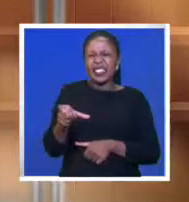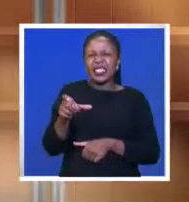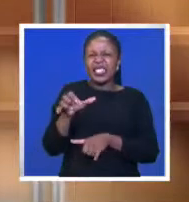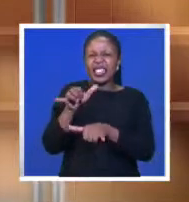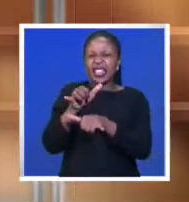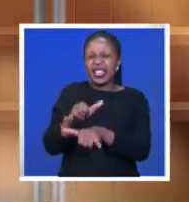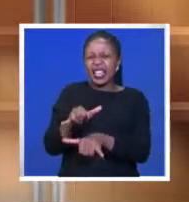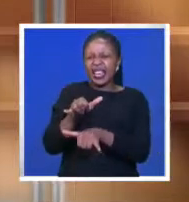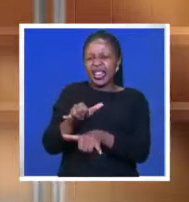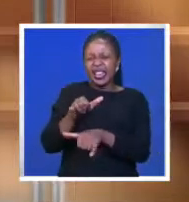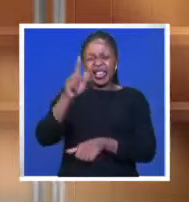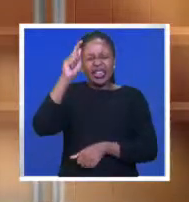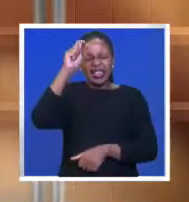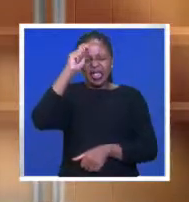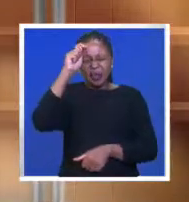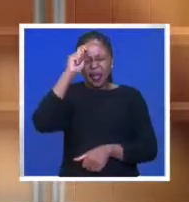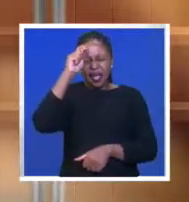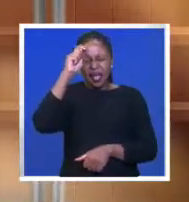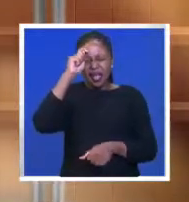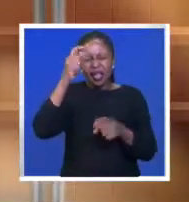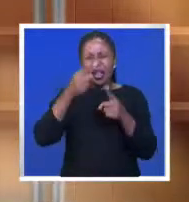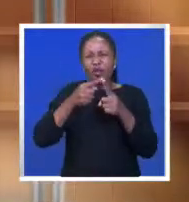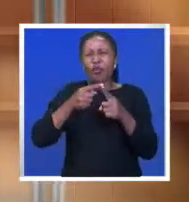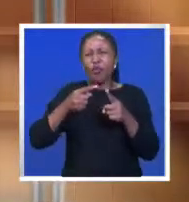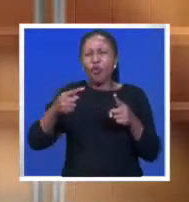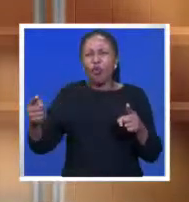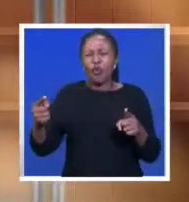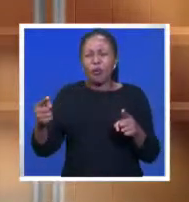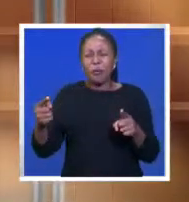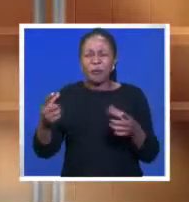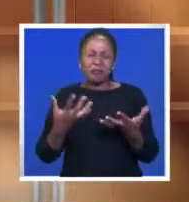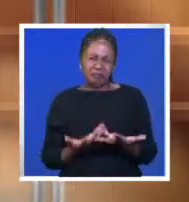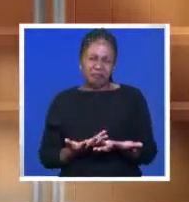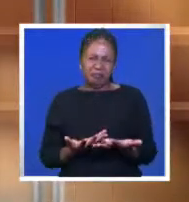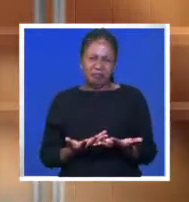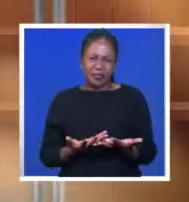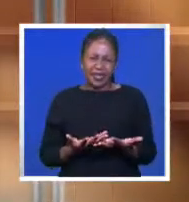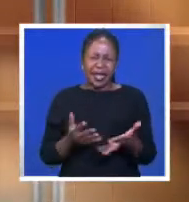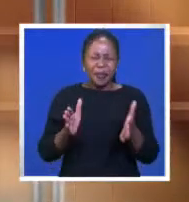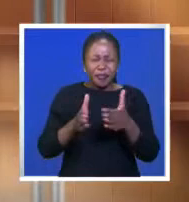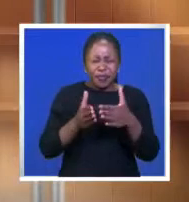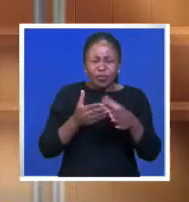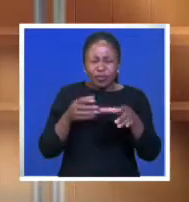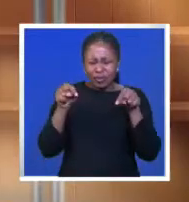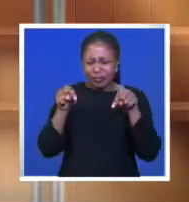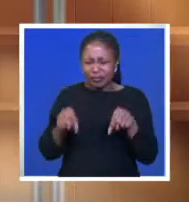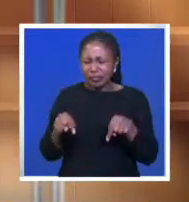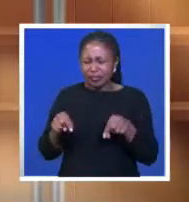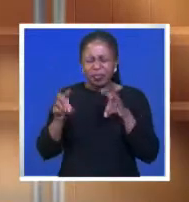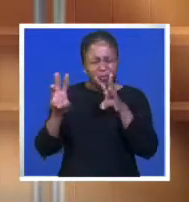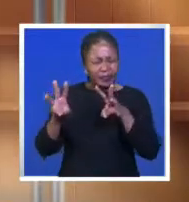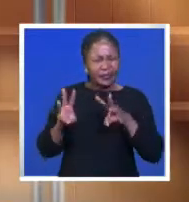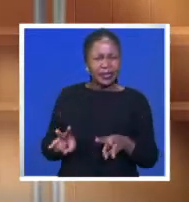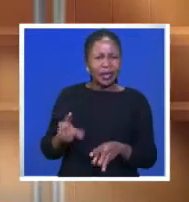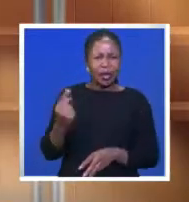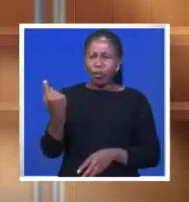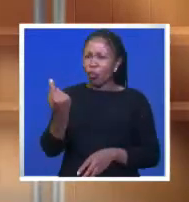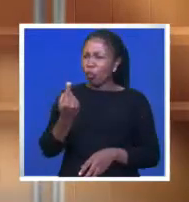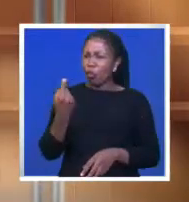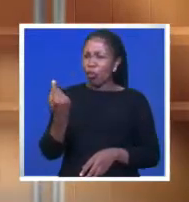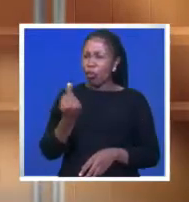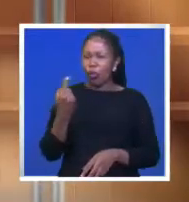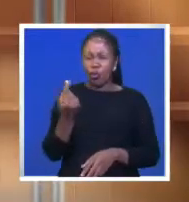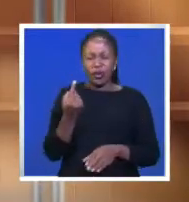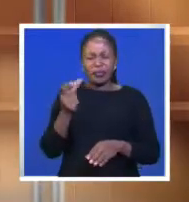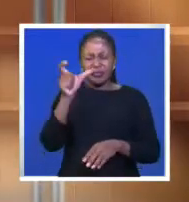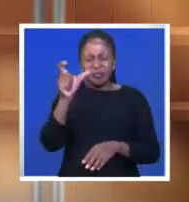Since none but the dead pass freely from the dungeons, why shouldn't I assume the place of the dead? Maybe this is the way I'm